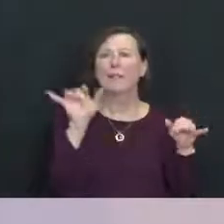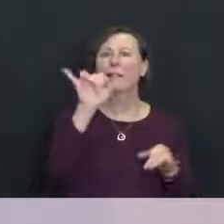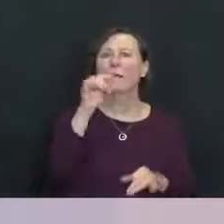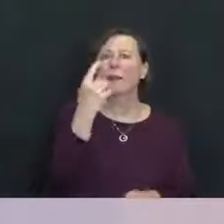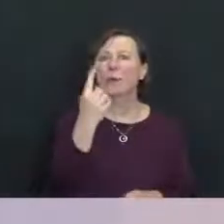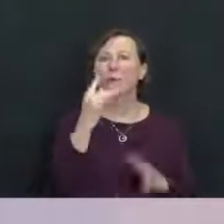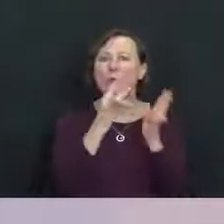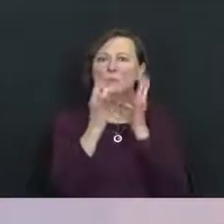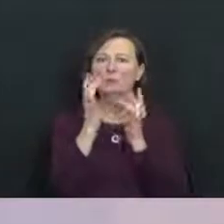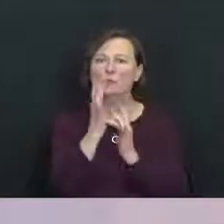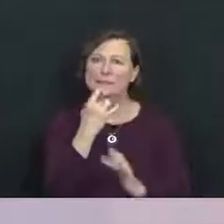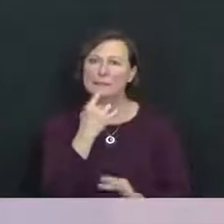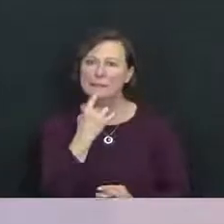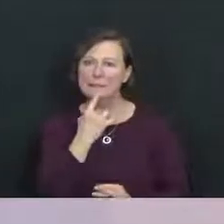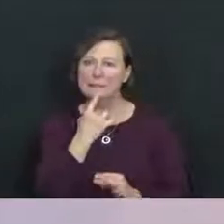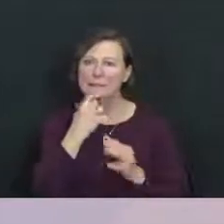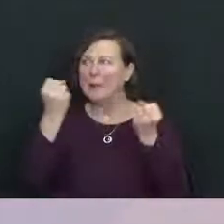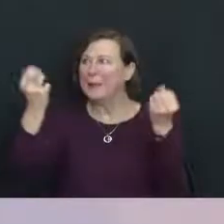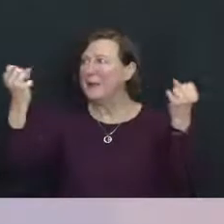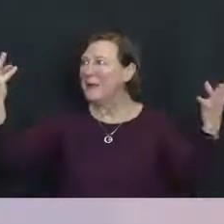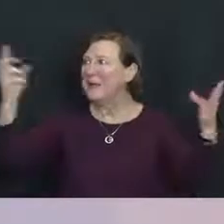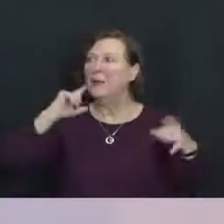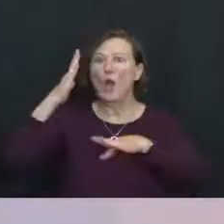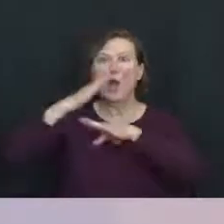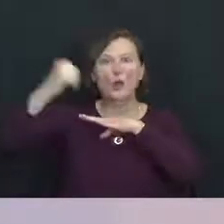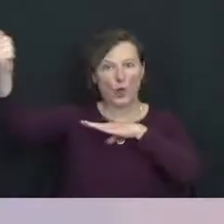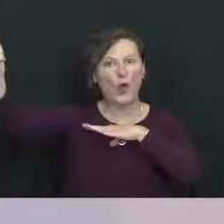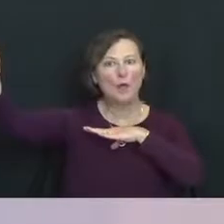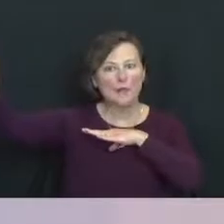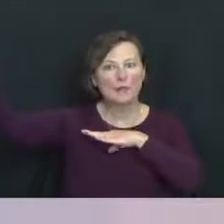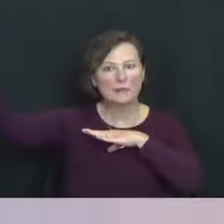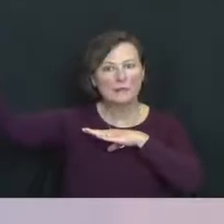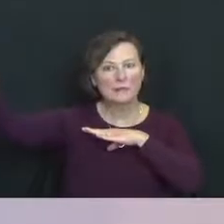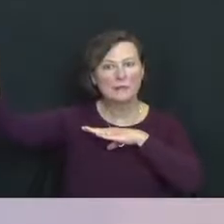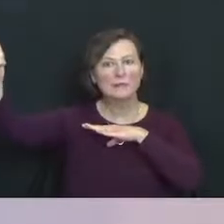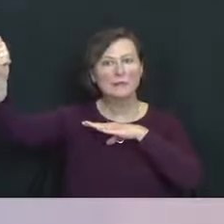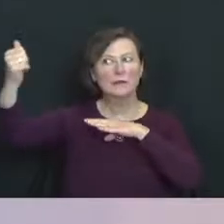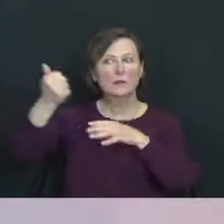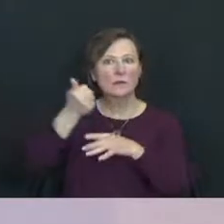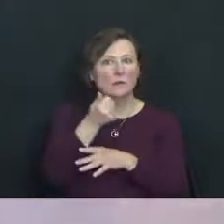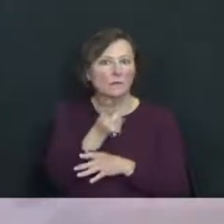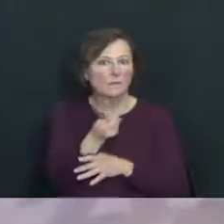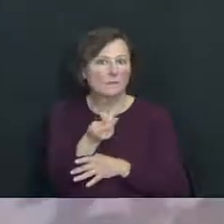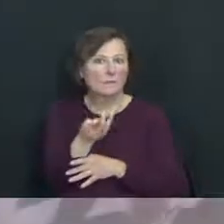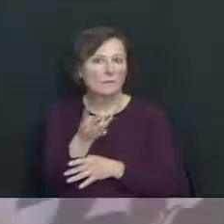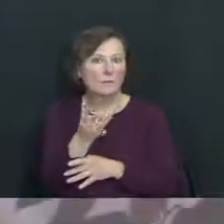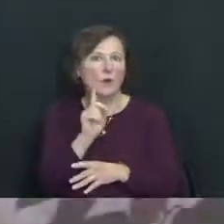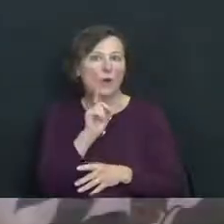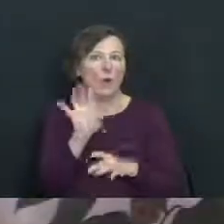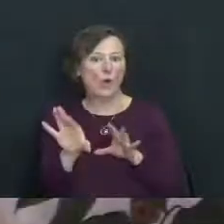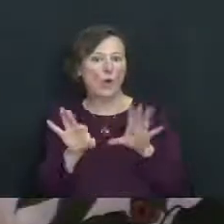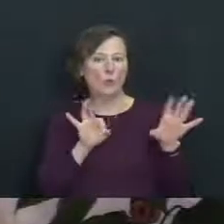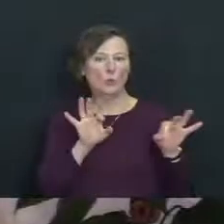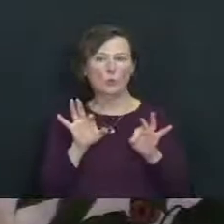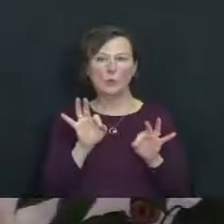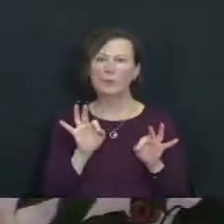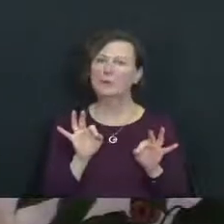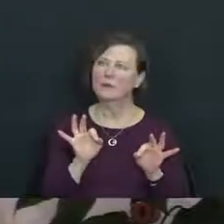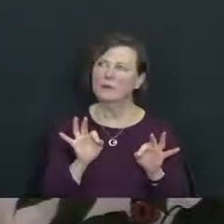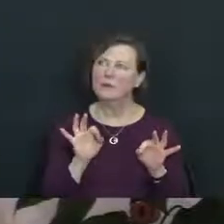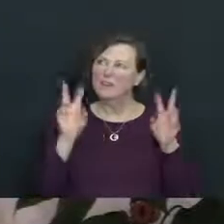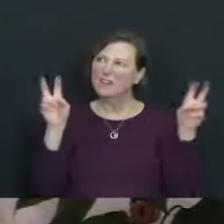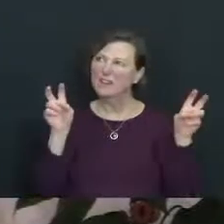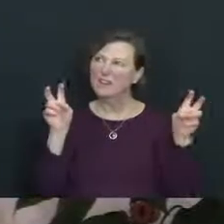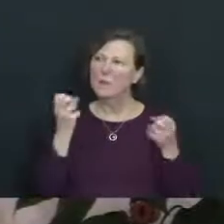Jesus says, "Many are called, but few are chosen." Many are called, but few